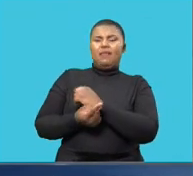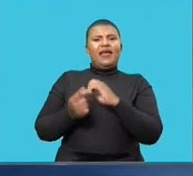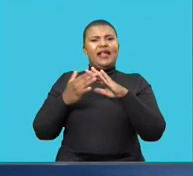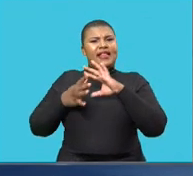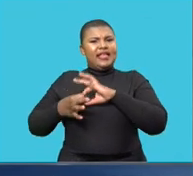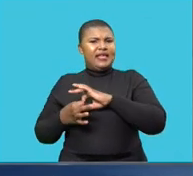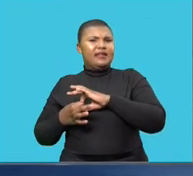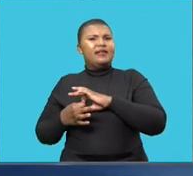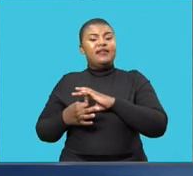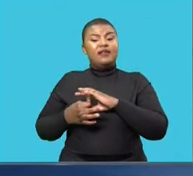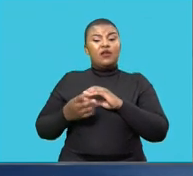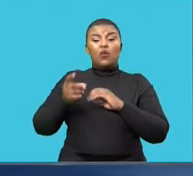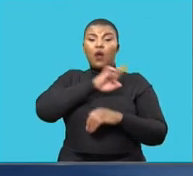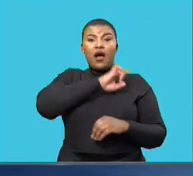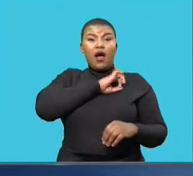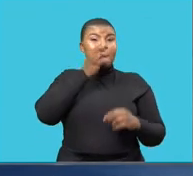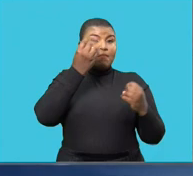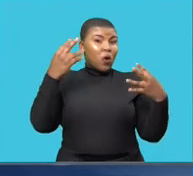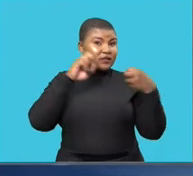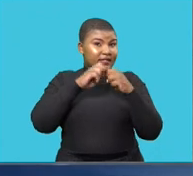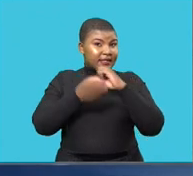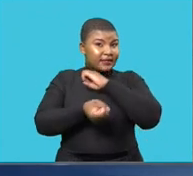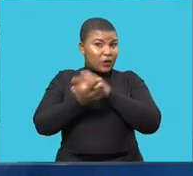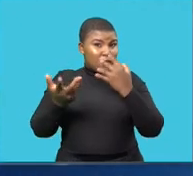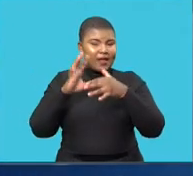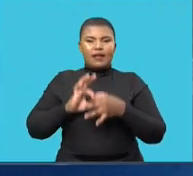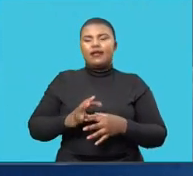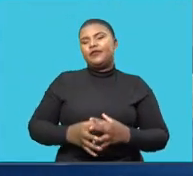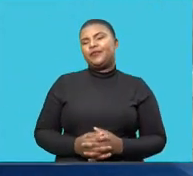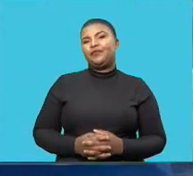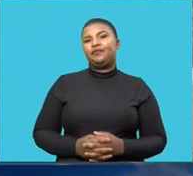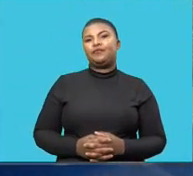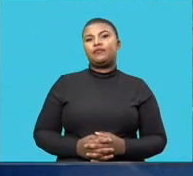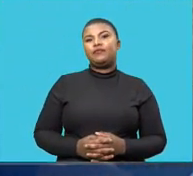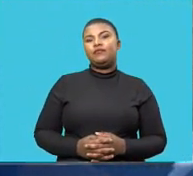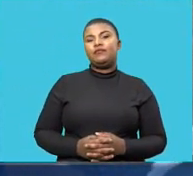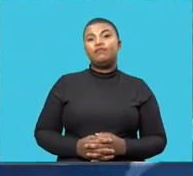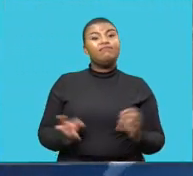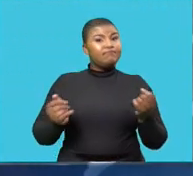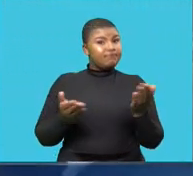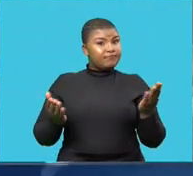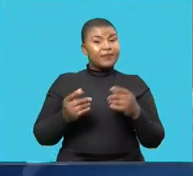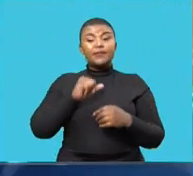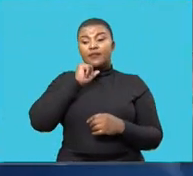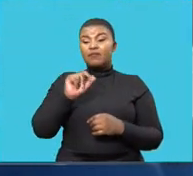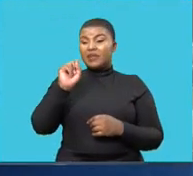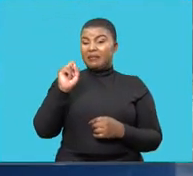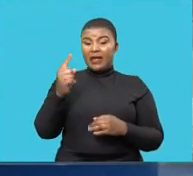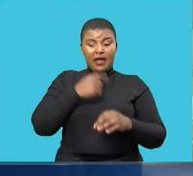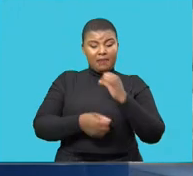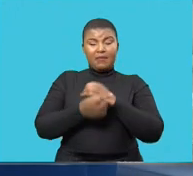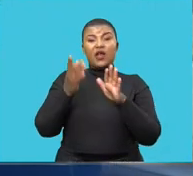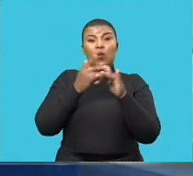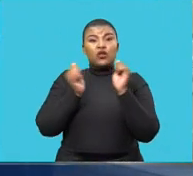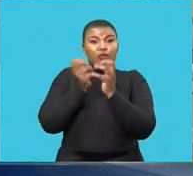konke lokho ngoba most siyazi ukuthi inkinga zethu eziningi zicala ekhaya. They say that these initiatives are critical because